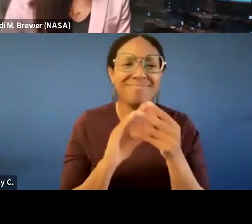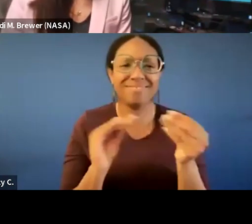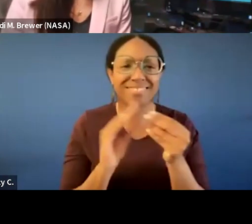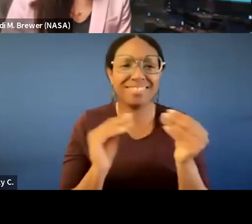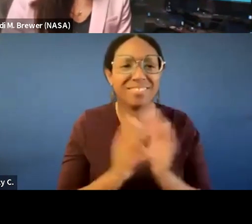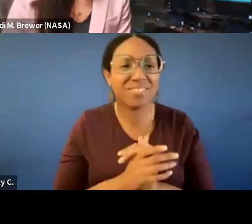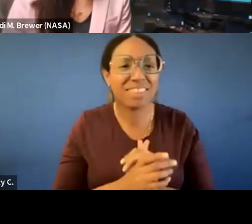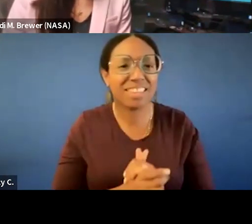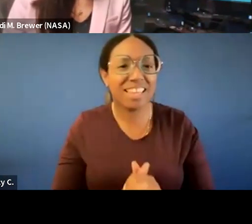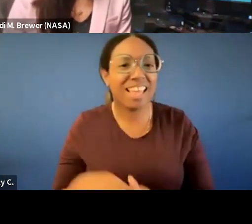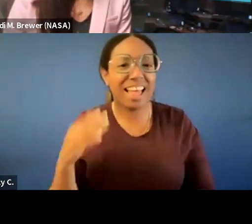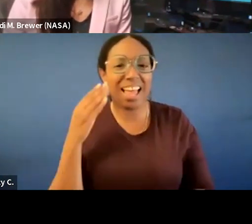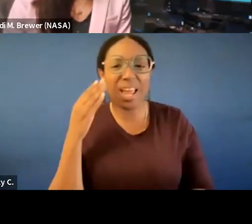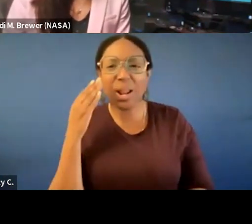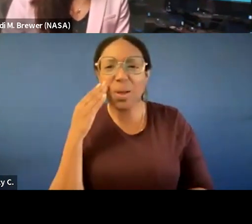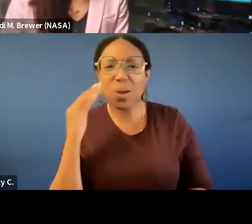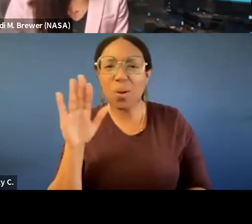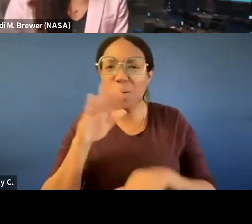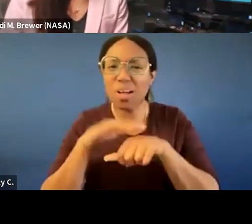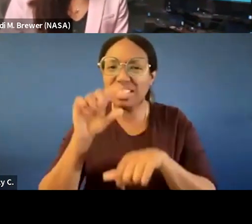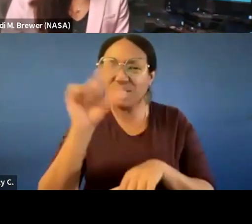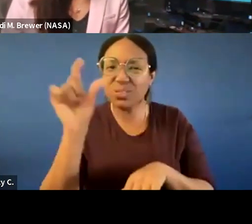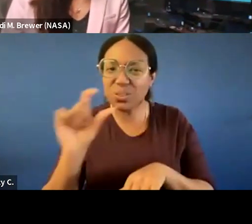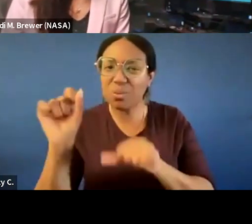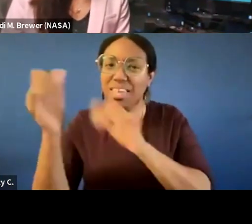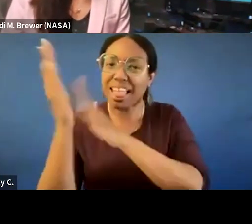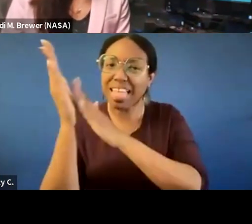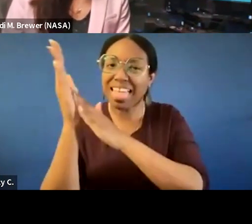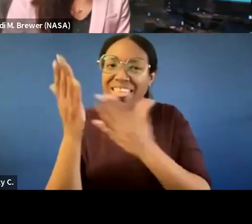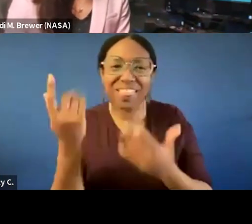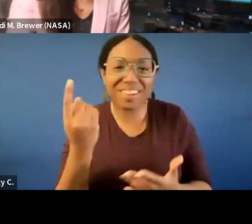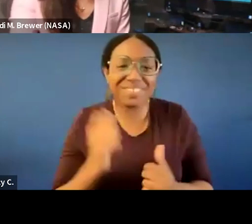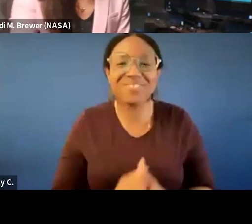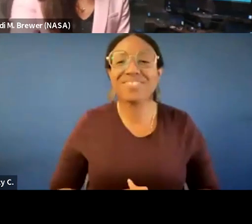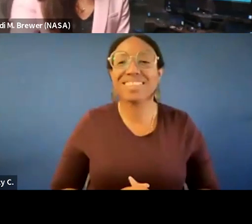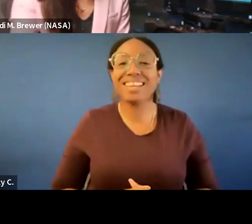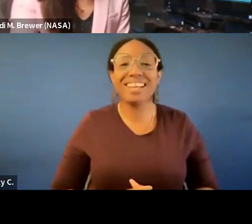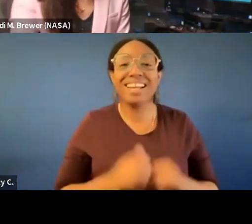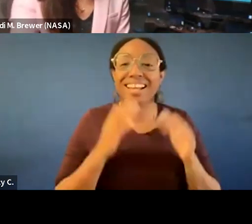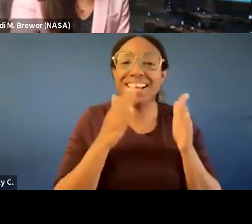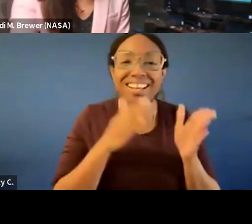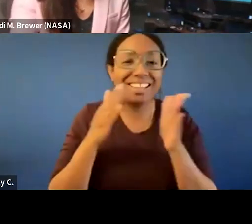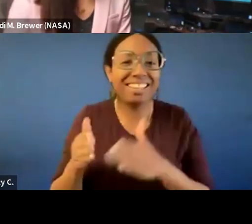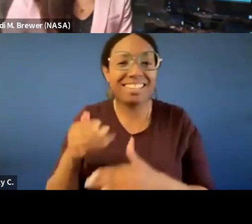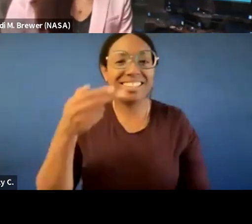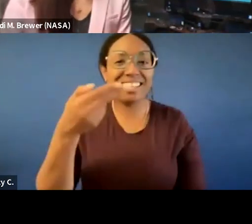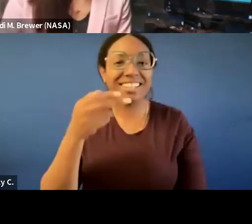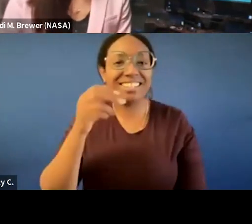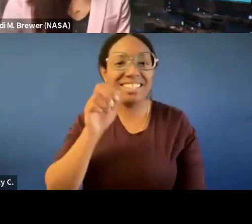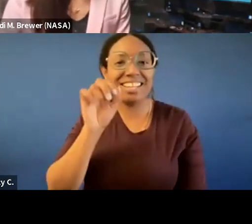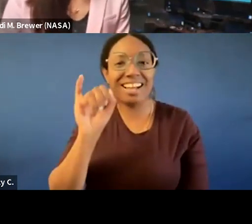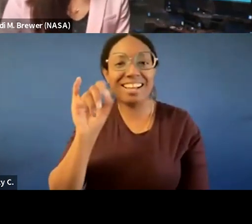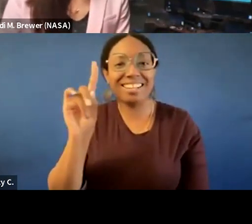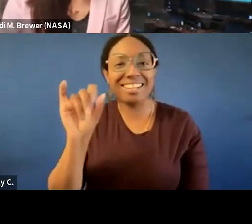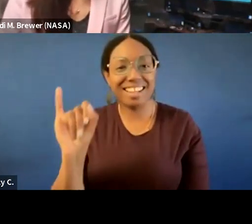Zoom icon that does this. But thank you, Brittnie. Let's move on to Heidi, just because you're next in the square.